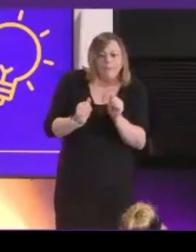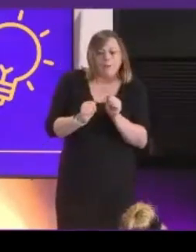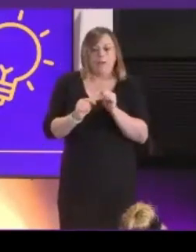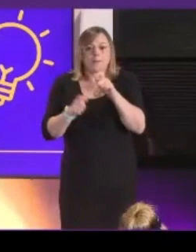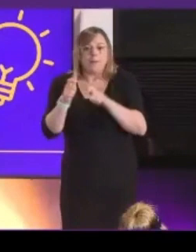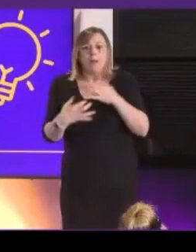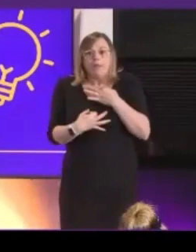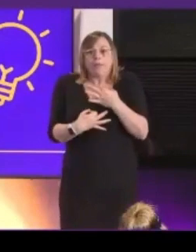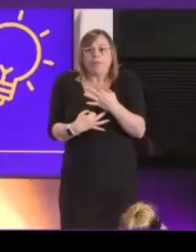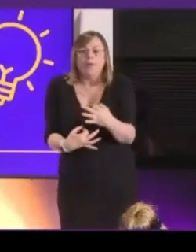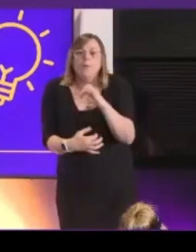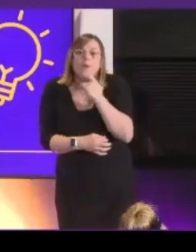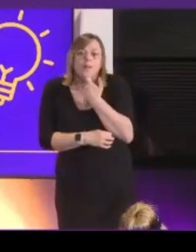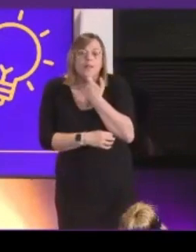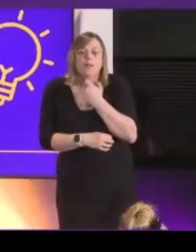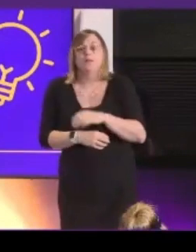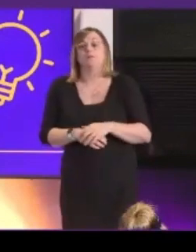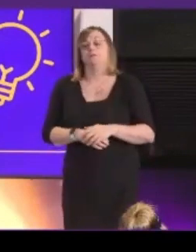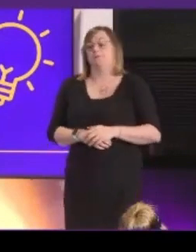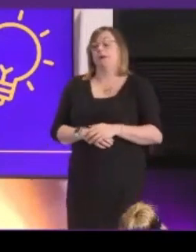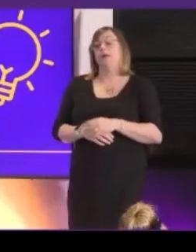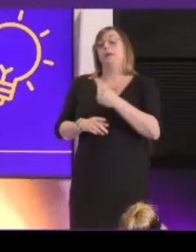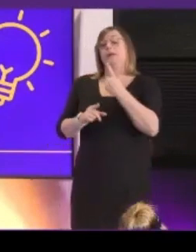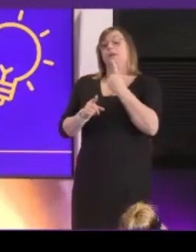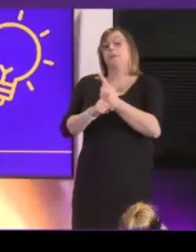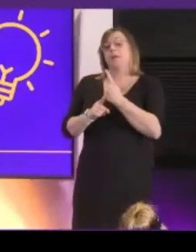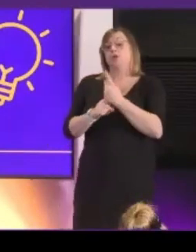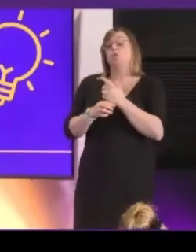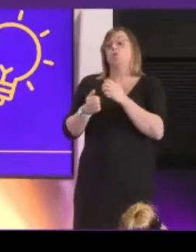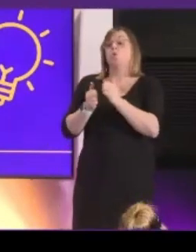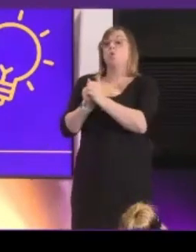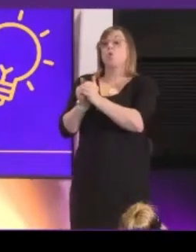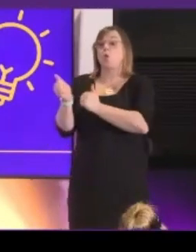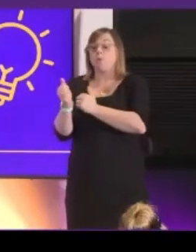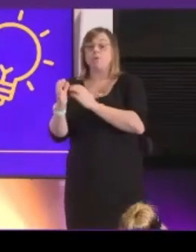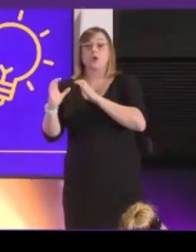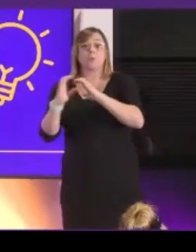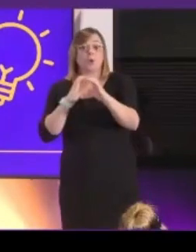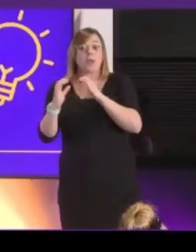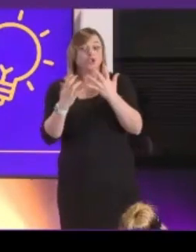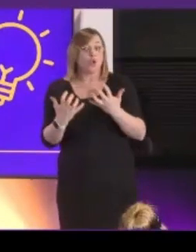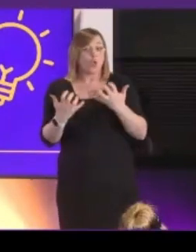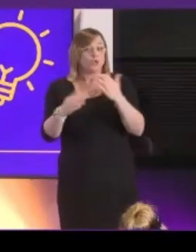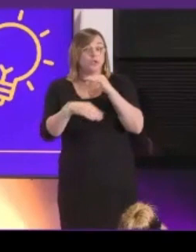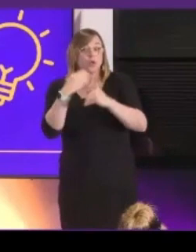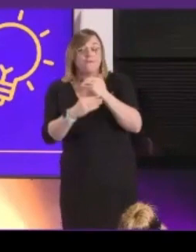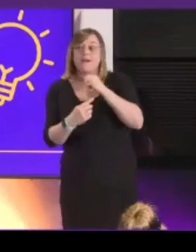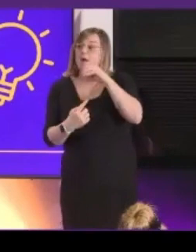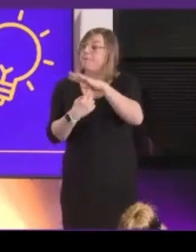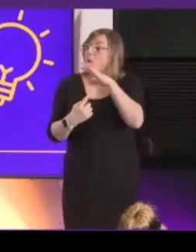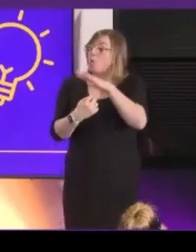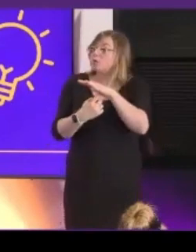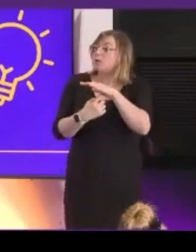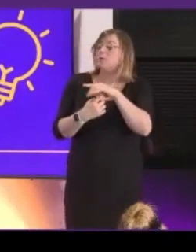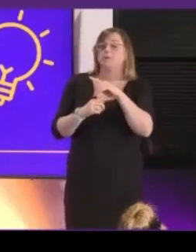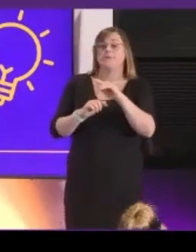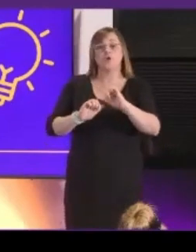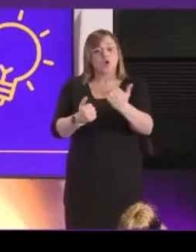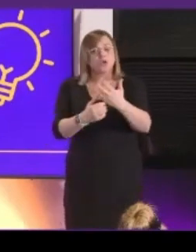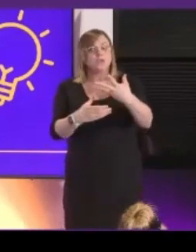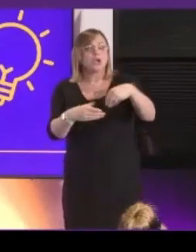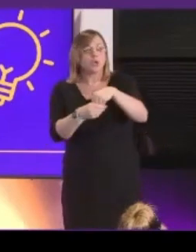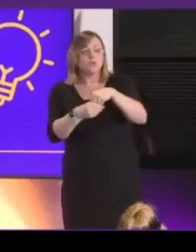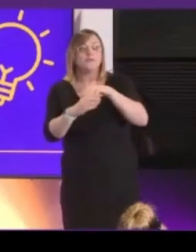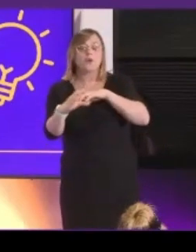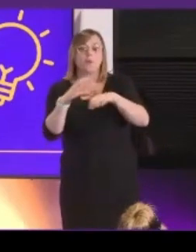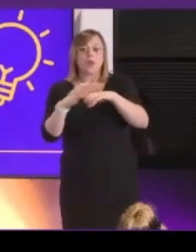in. Speaking to a corporate communications audience about the importance of good inclusive